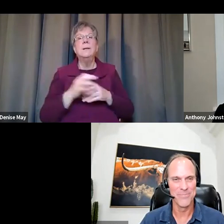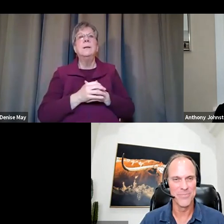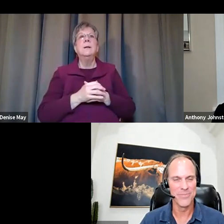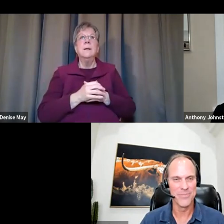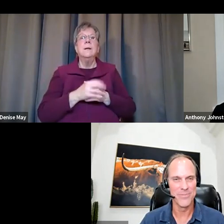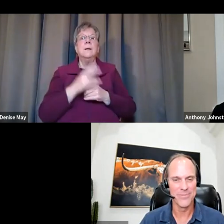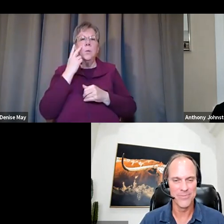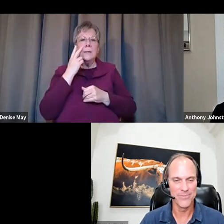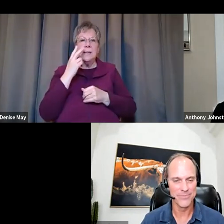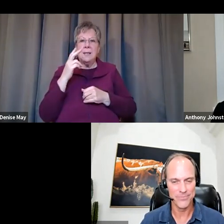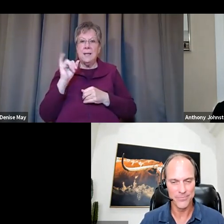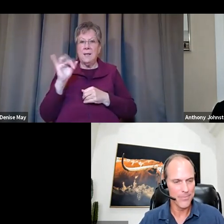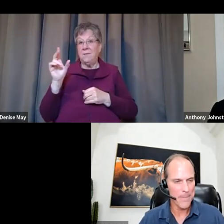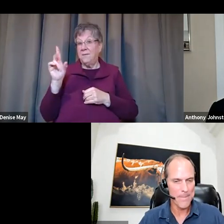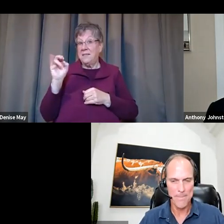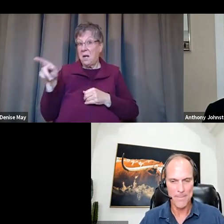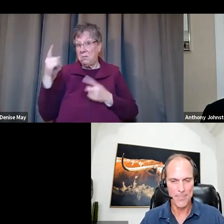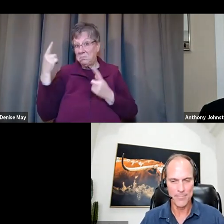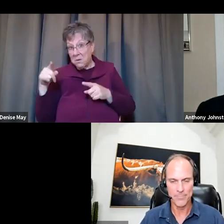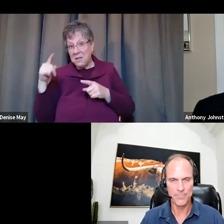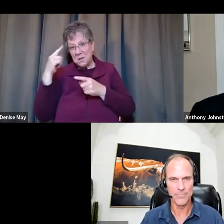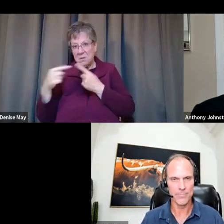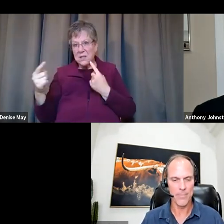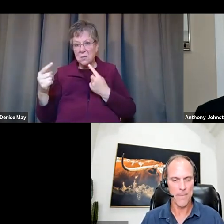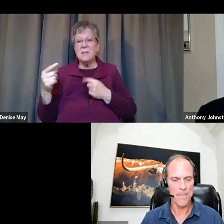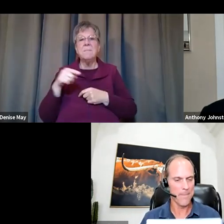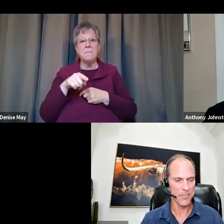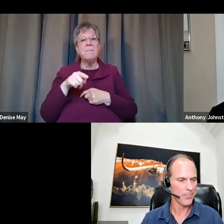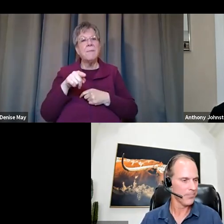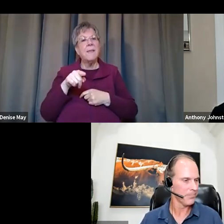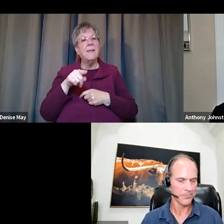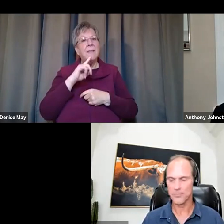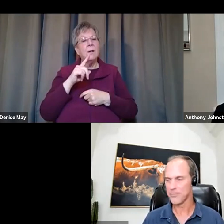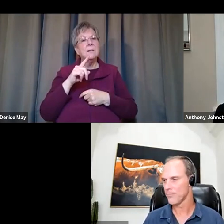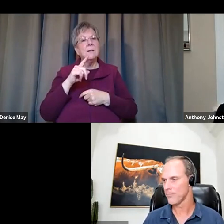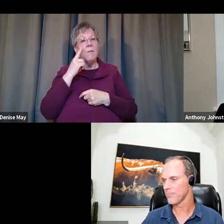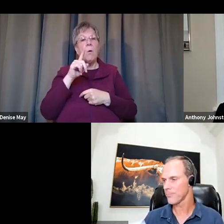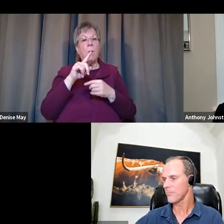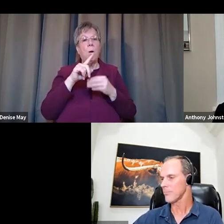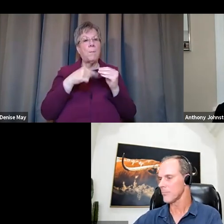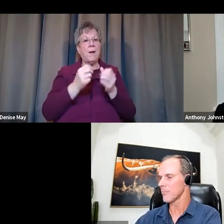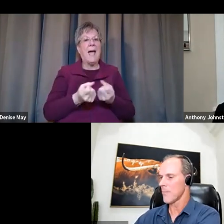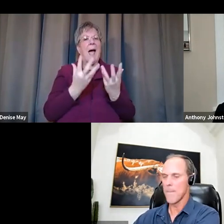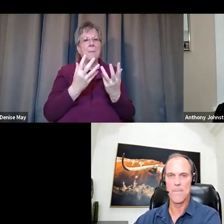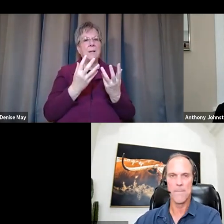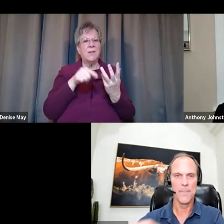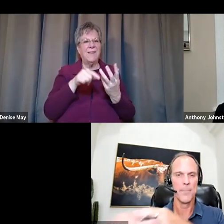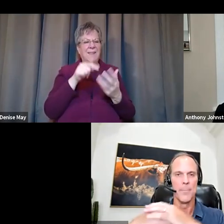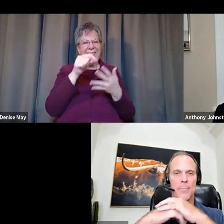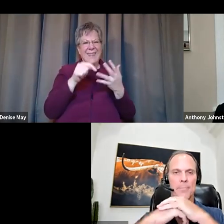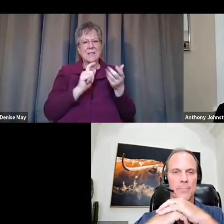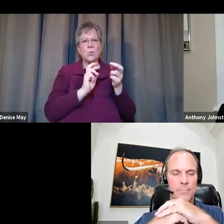We'll see if Darren agrees or disagrees with me about this. There is, on the question of how much these particular reforms